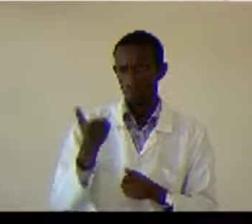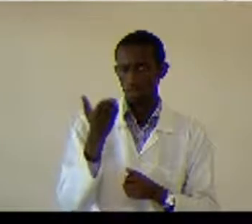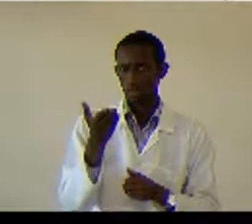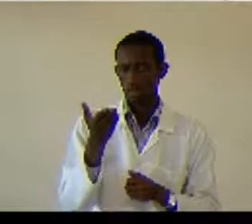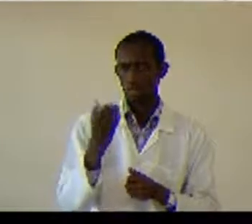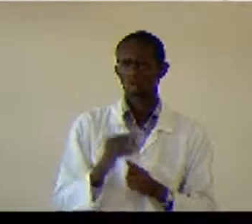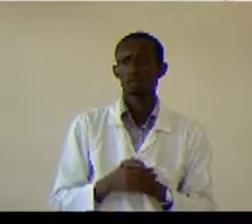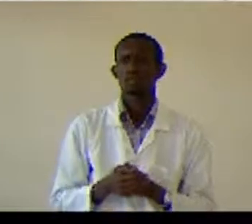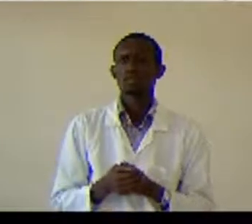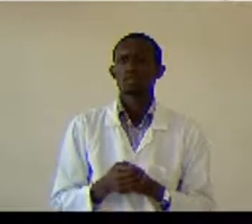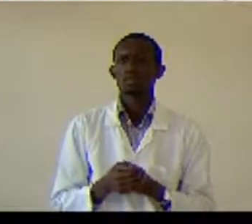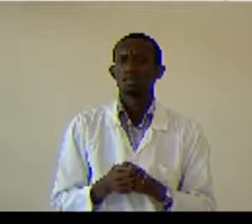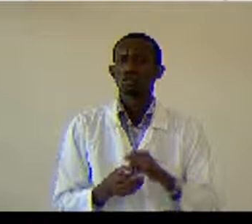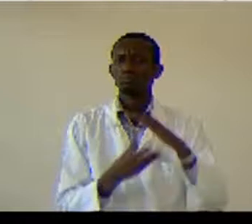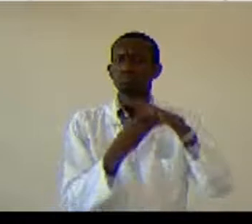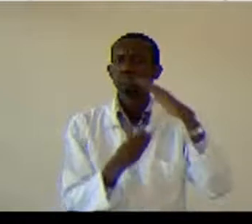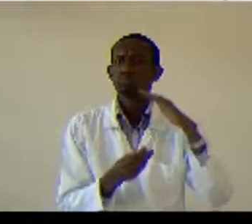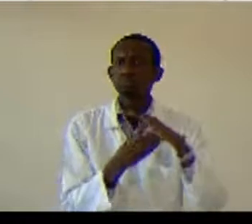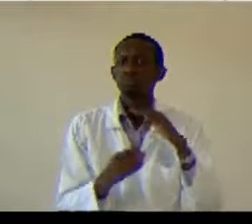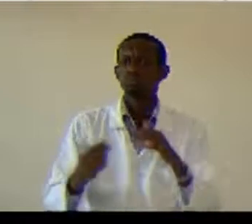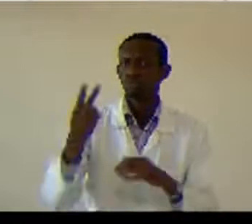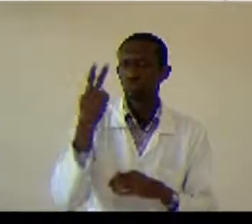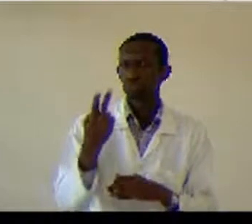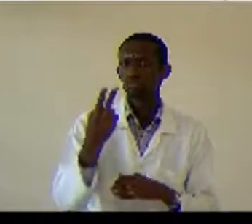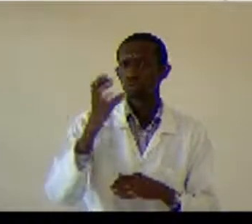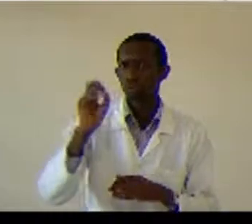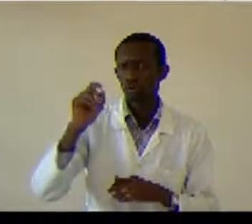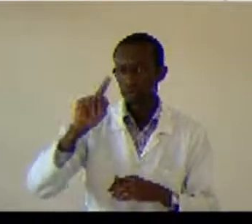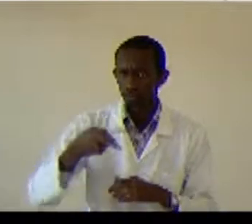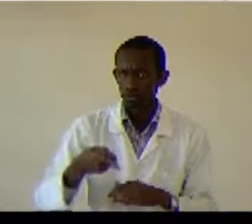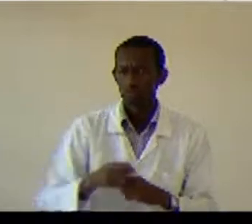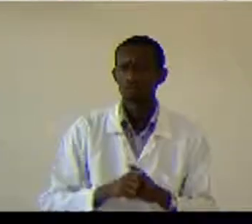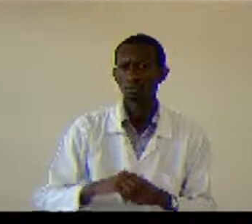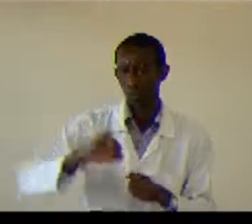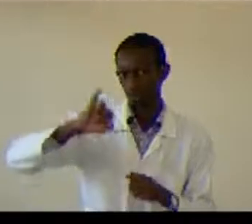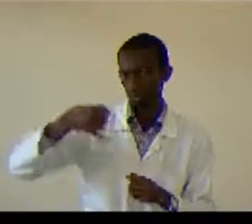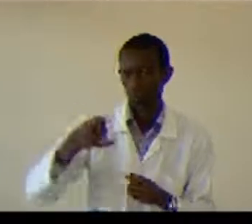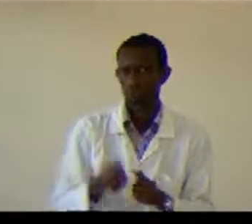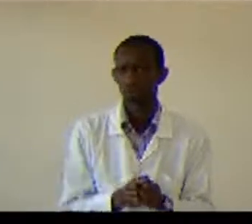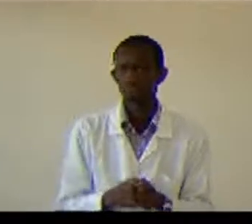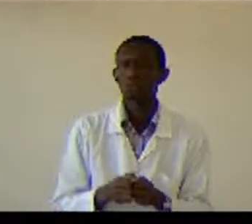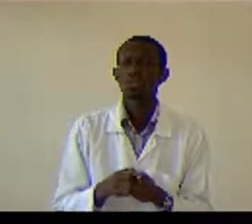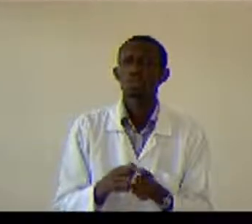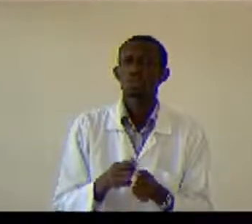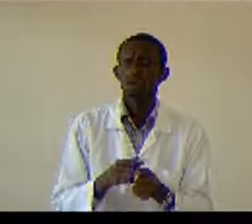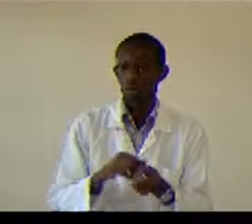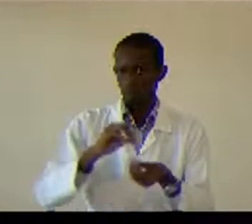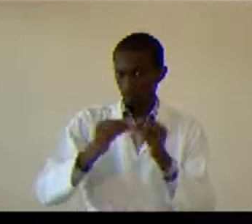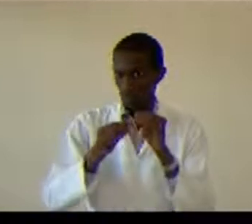absorbs 200,000 joules of heat. So what does it mean? The amount of heat absorbed is